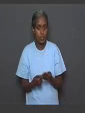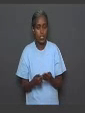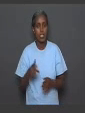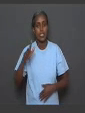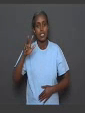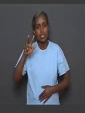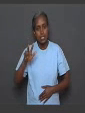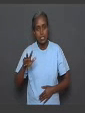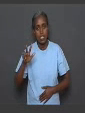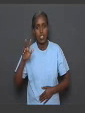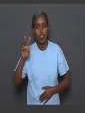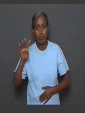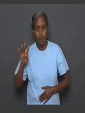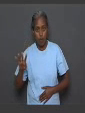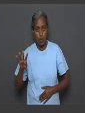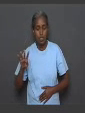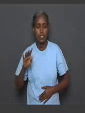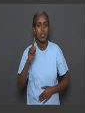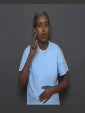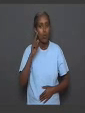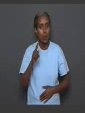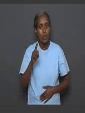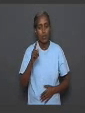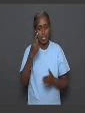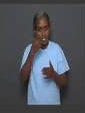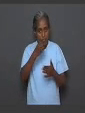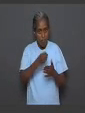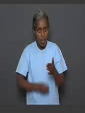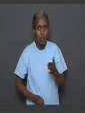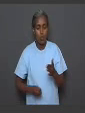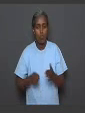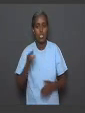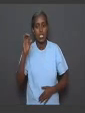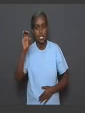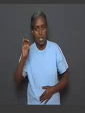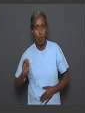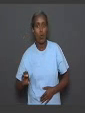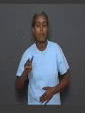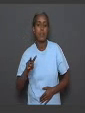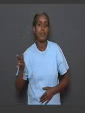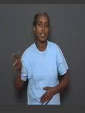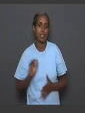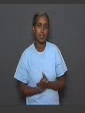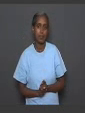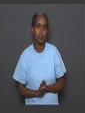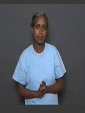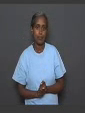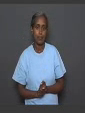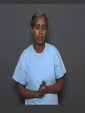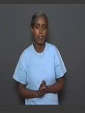Therefore, 3, 4 is one of the values of the column vector.